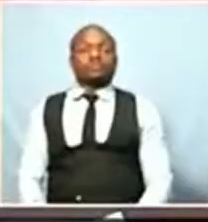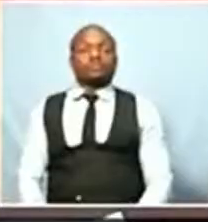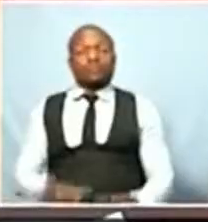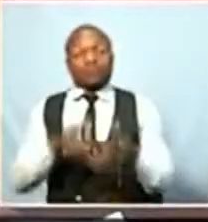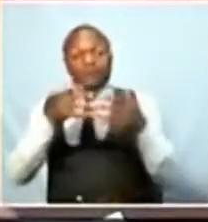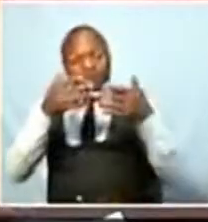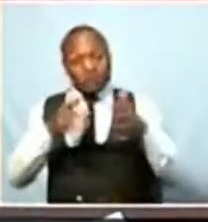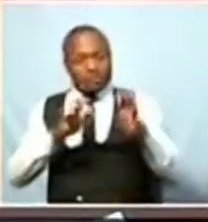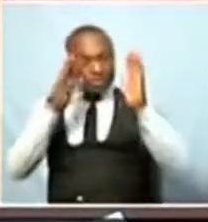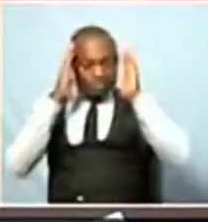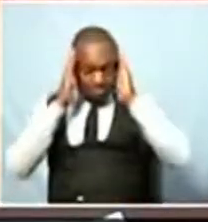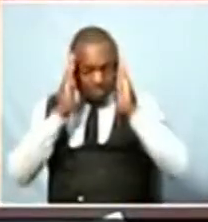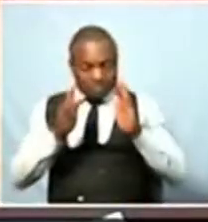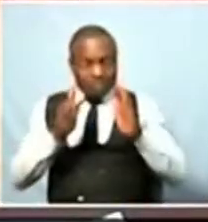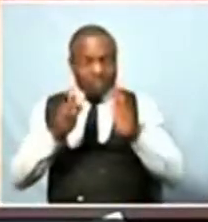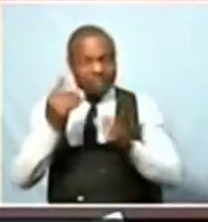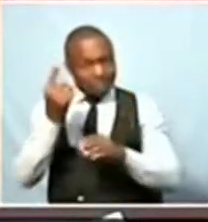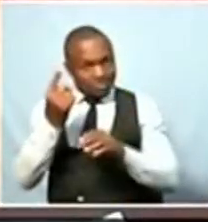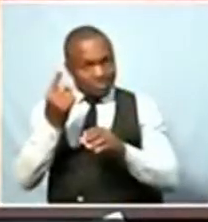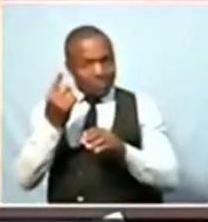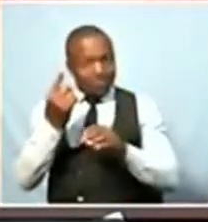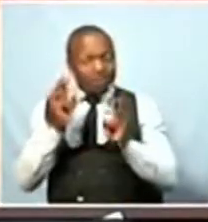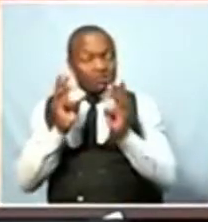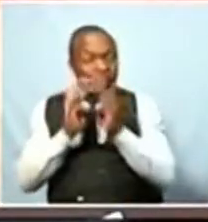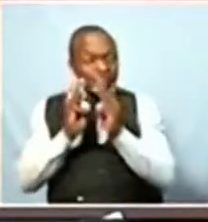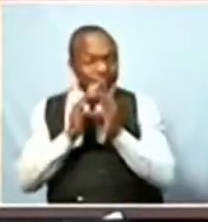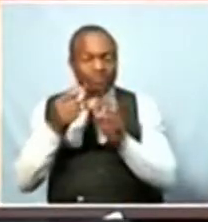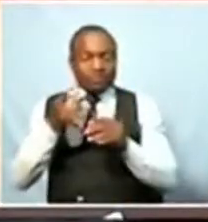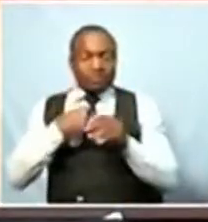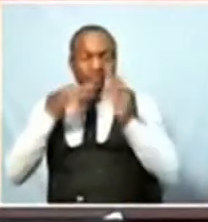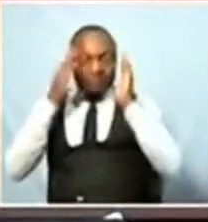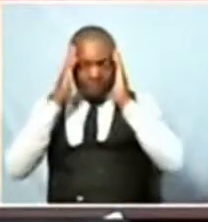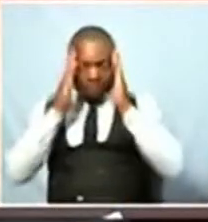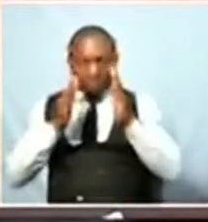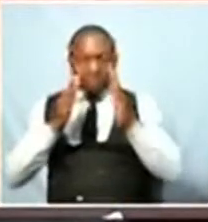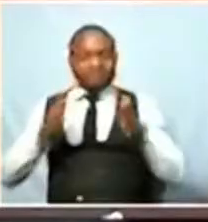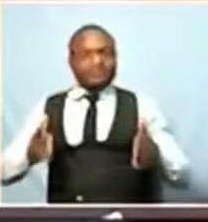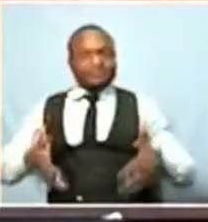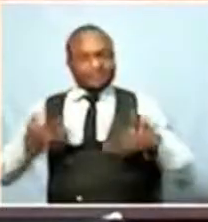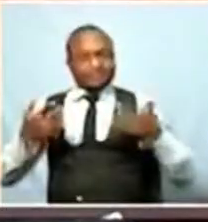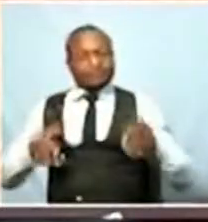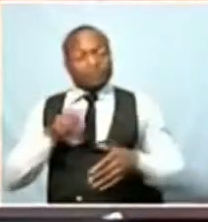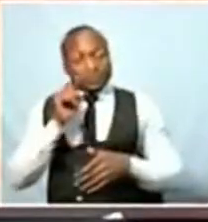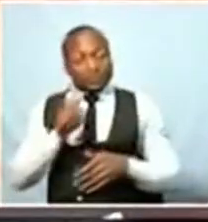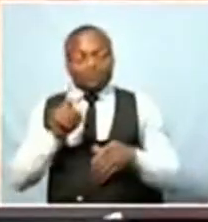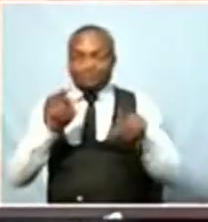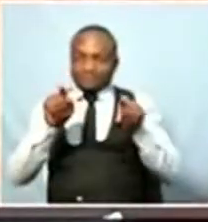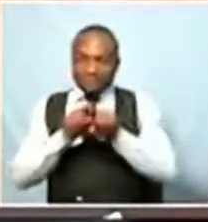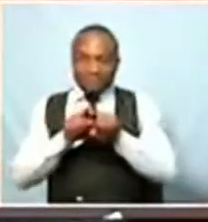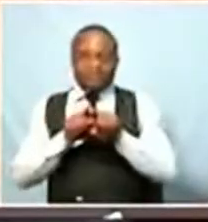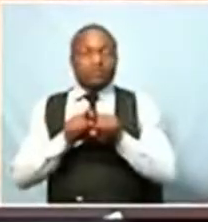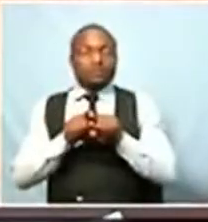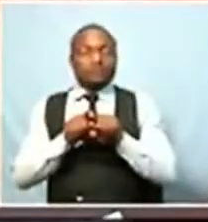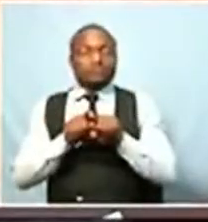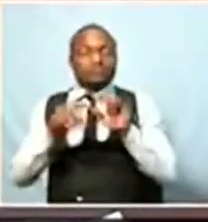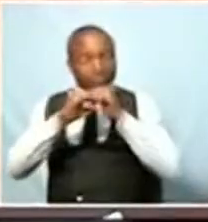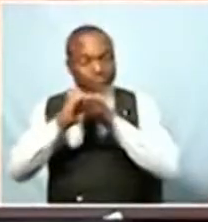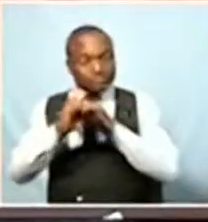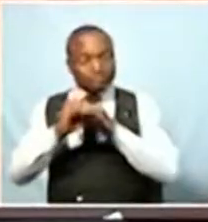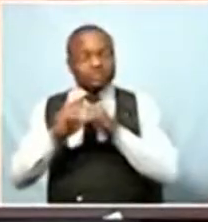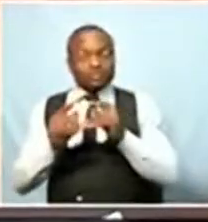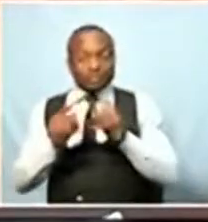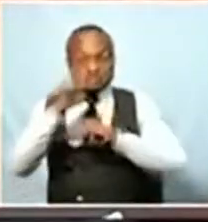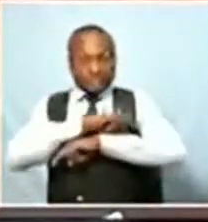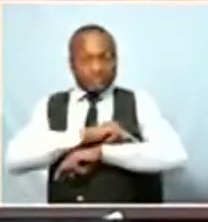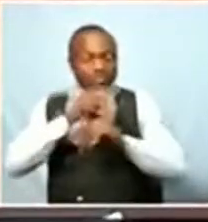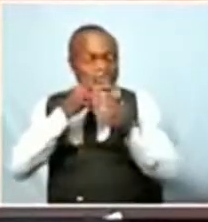focus, at least one of the meetings that I attended. And I'm very happy that we're on the same page today.